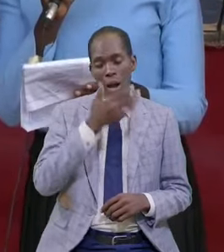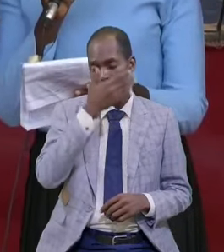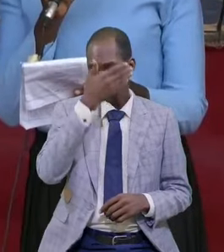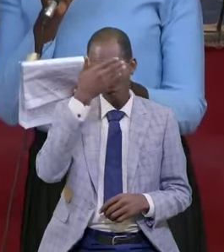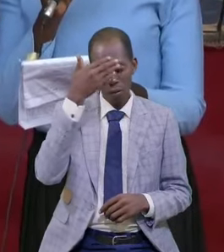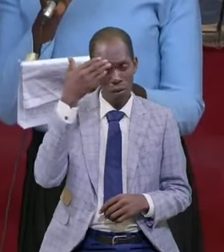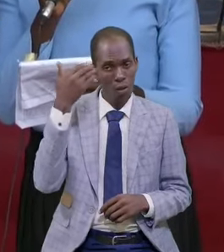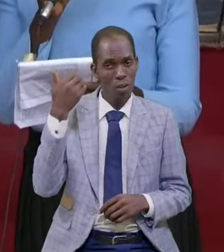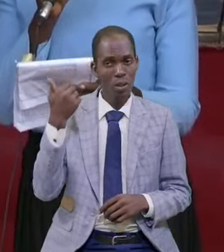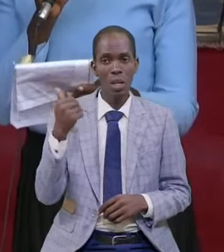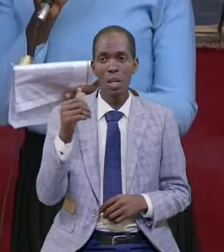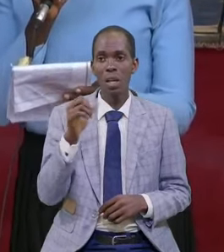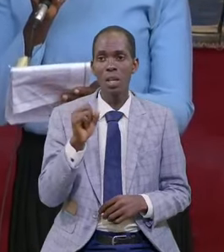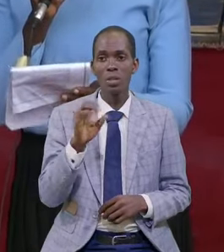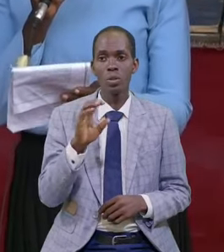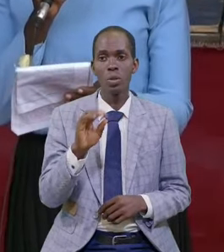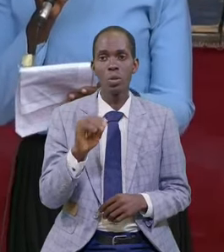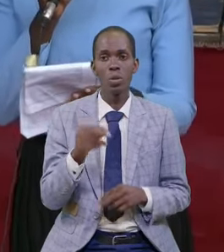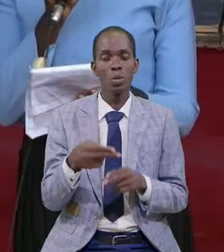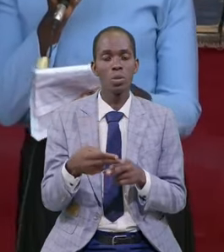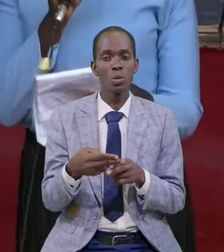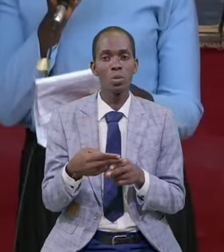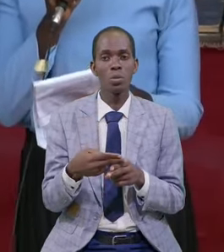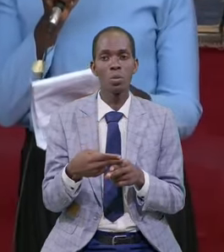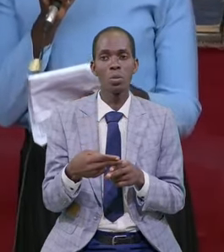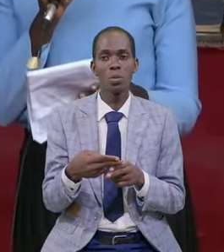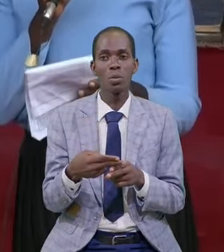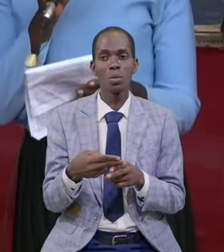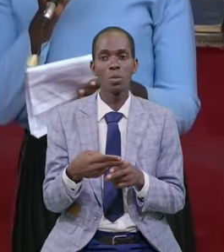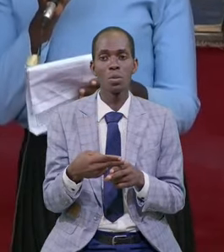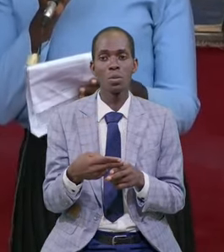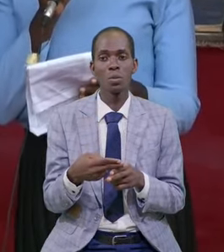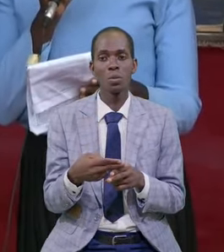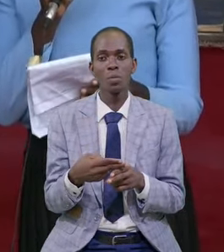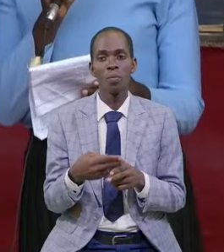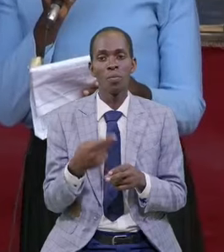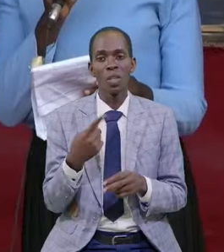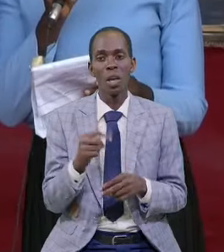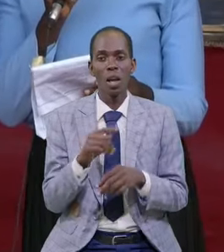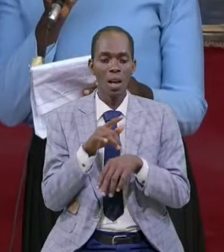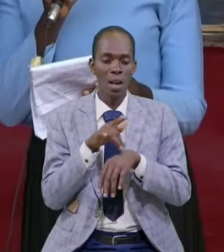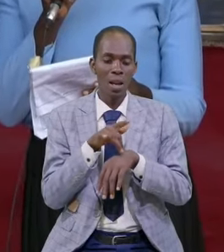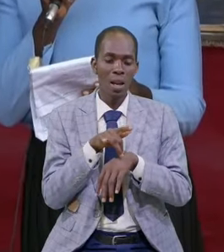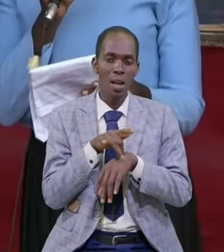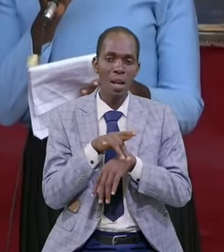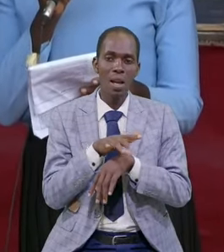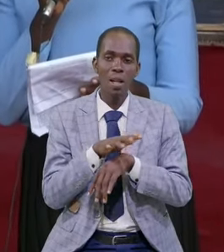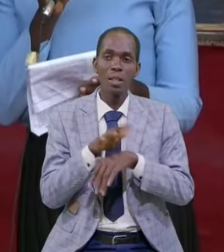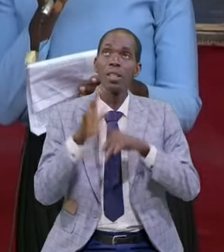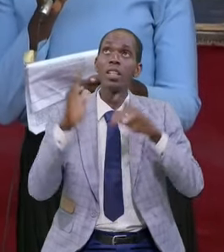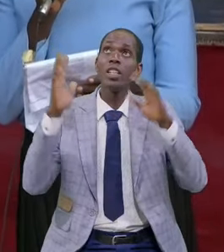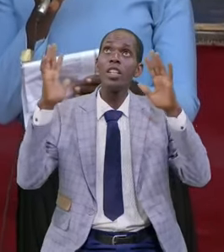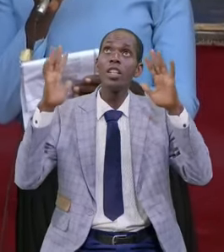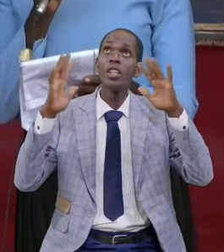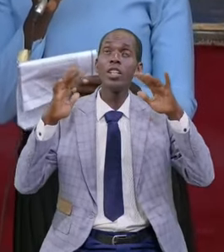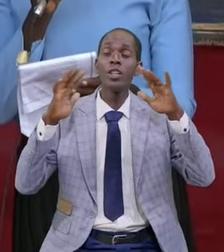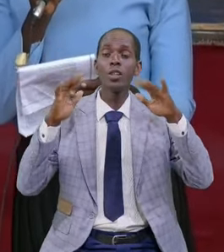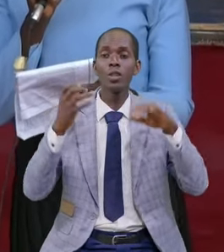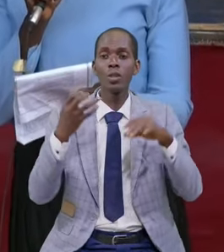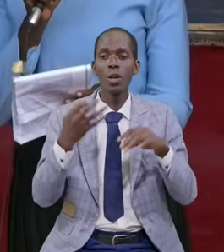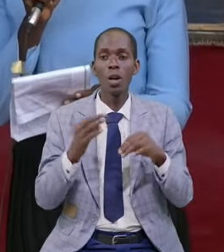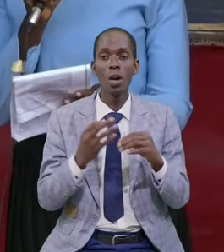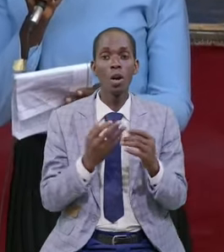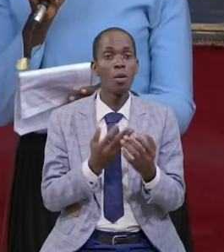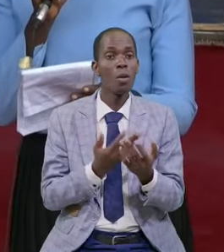for can so soon the only you